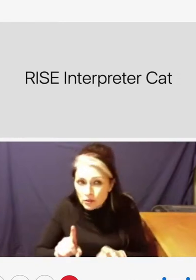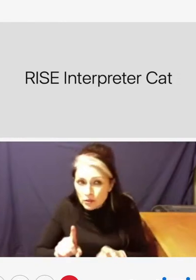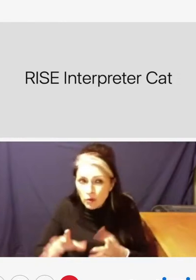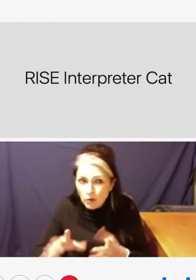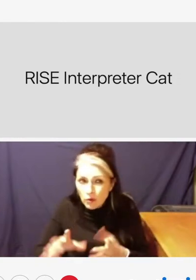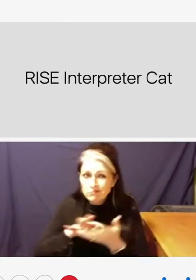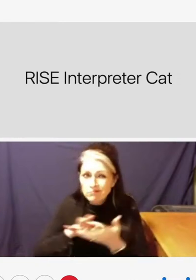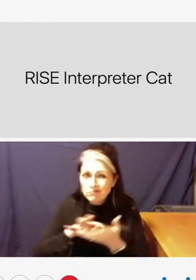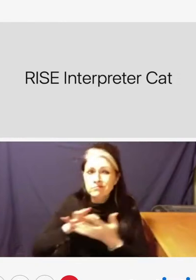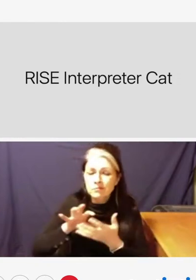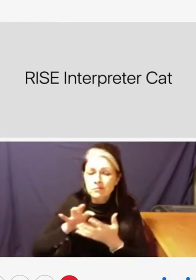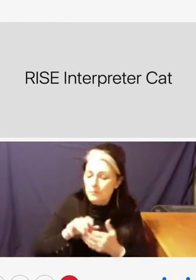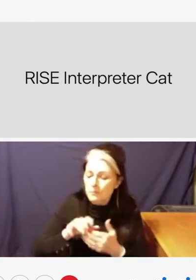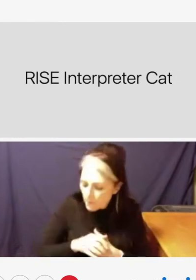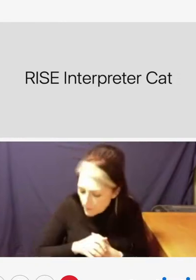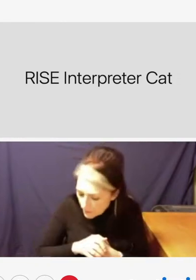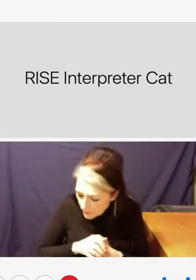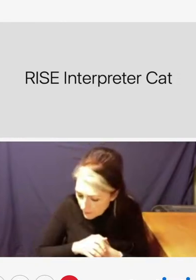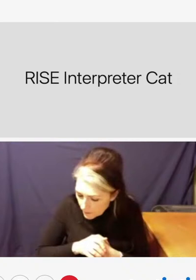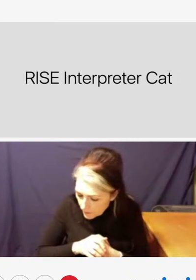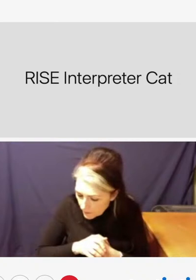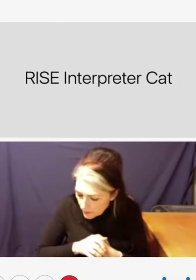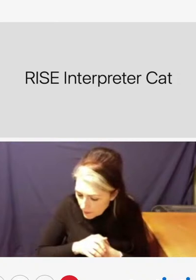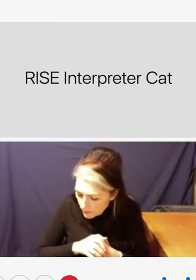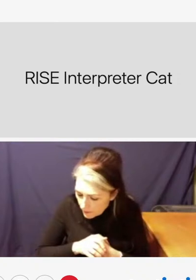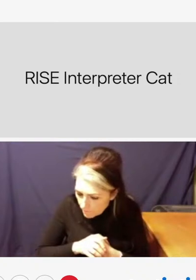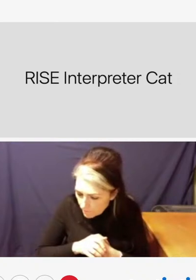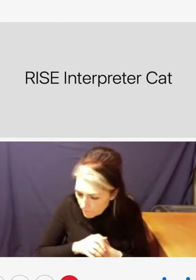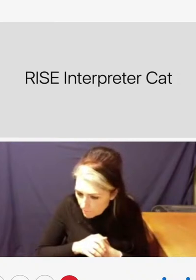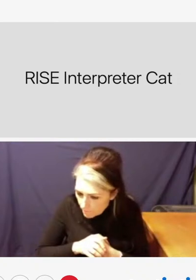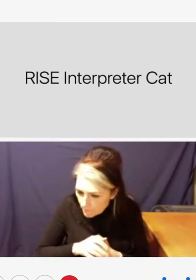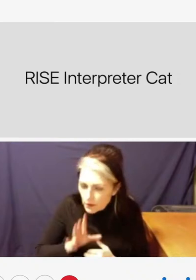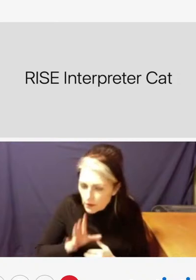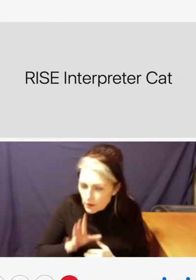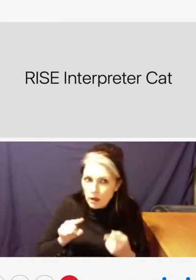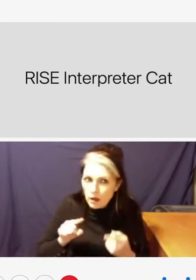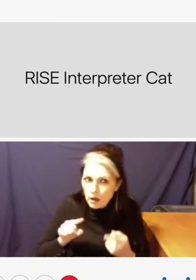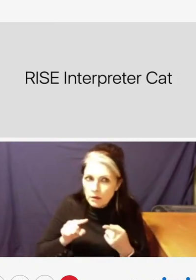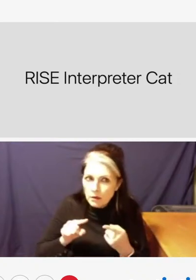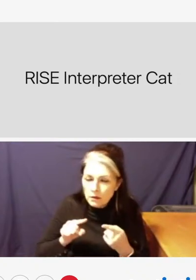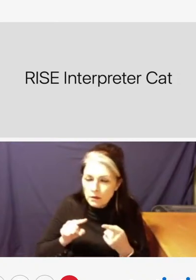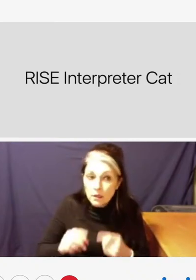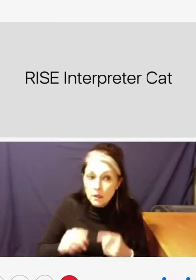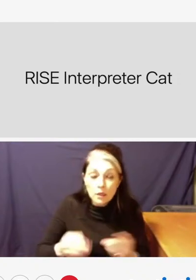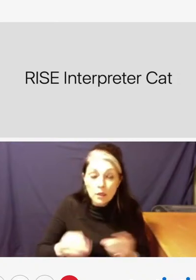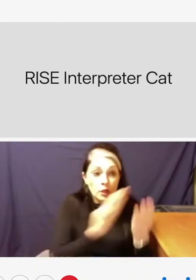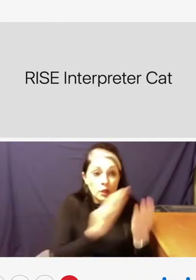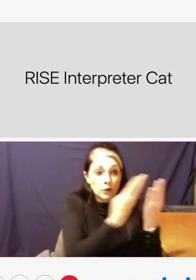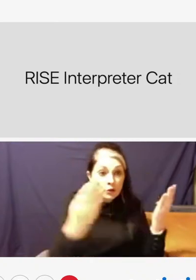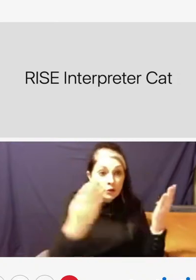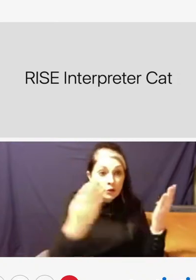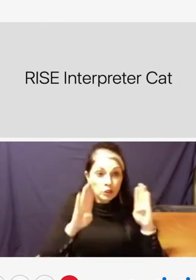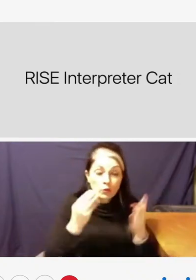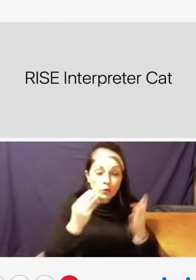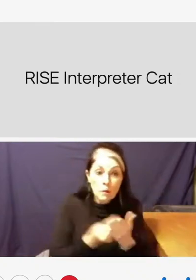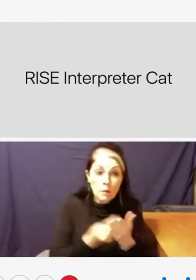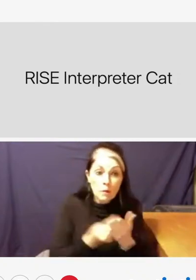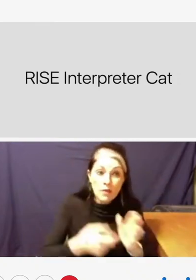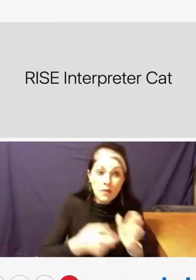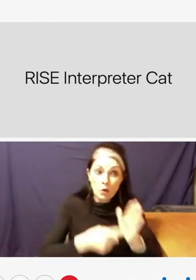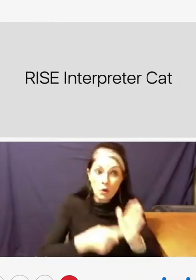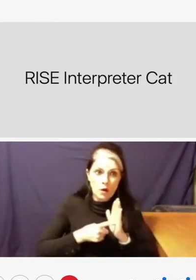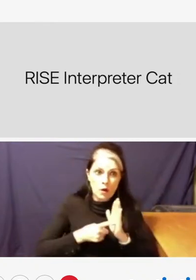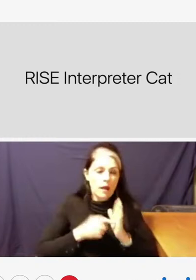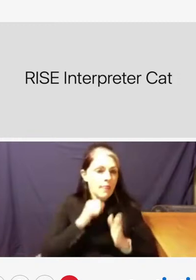our parents cuz the shields when we bought them they were mandatory then they were not mandatory when we put them